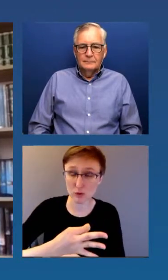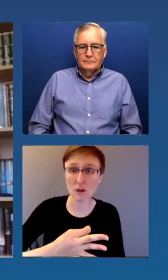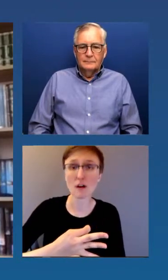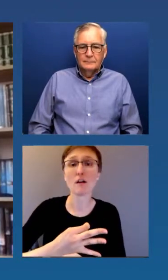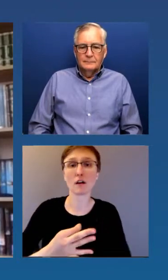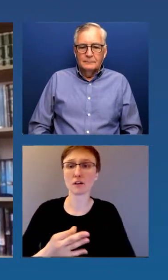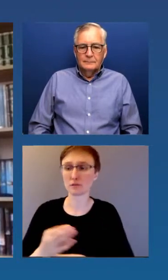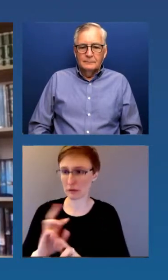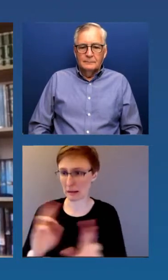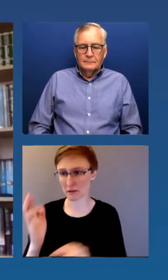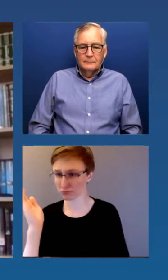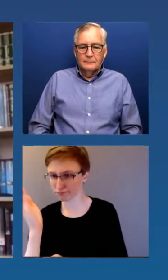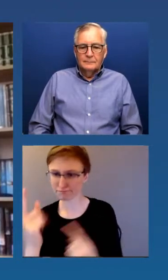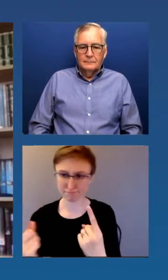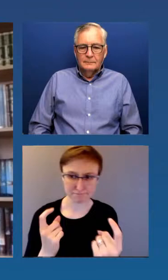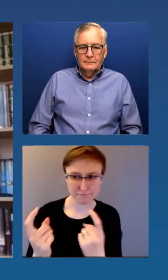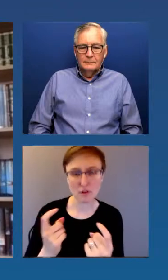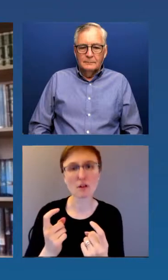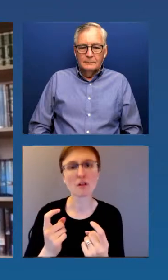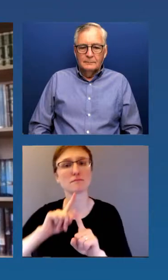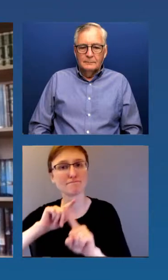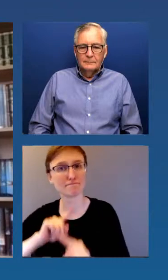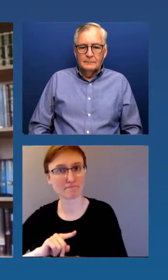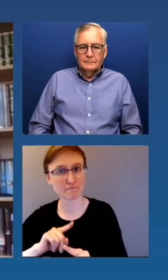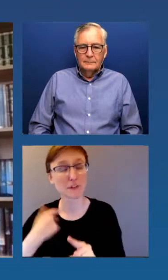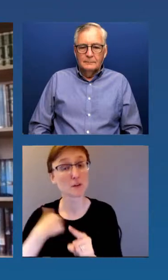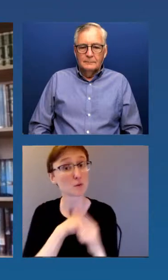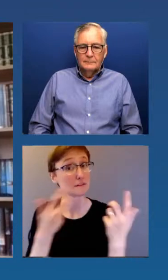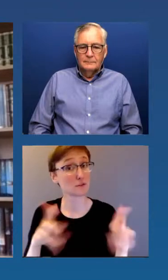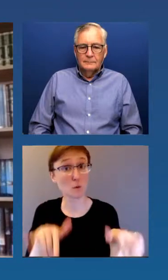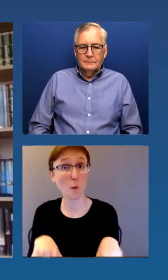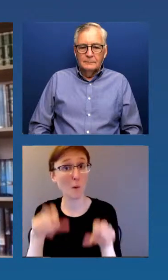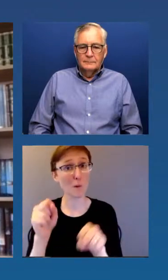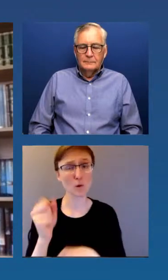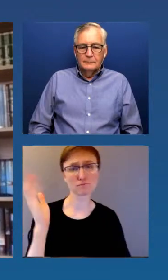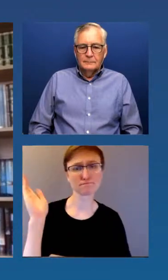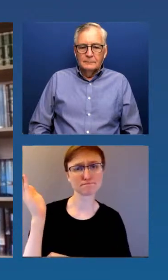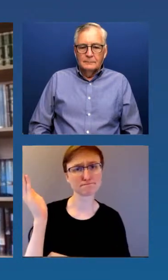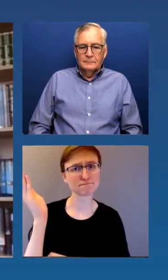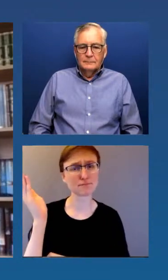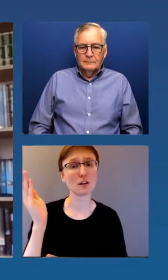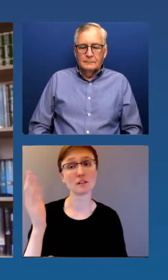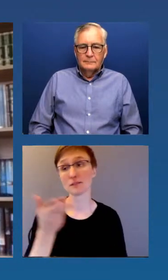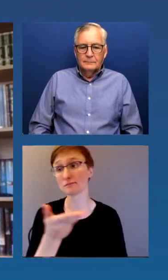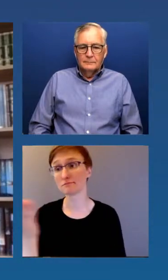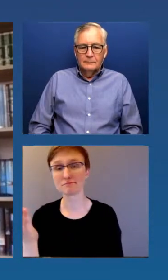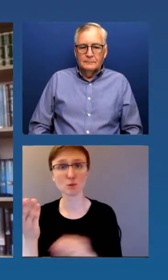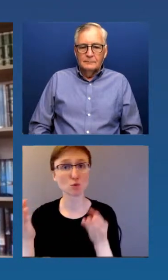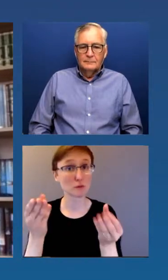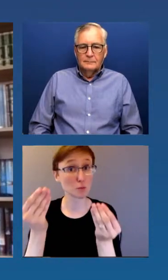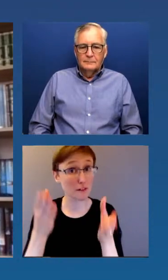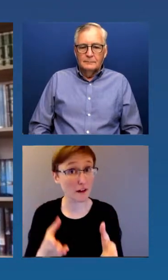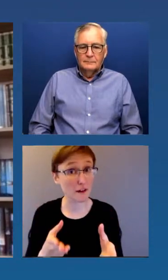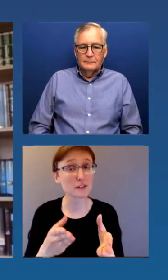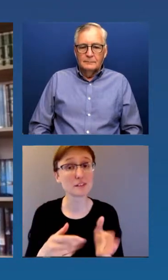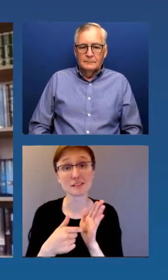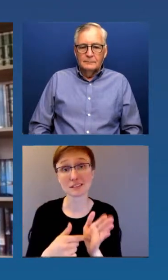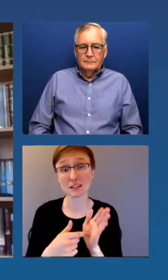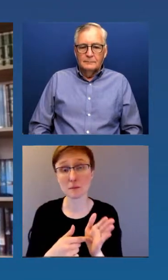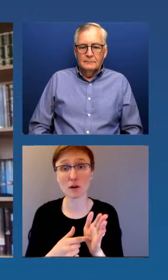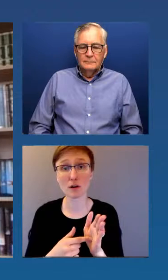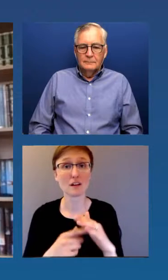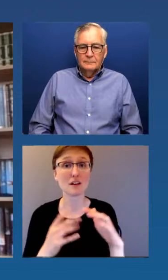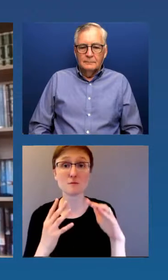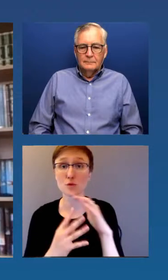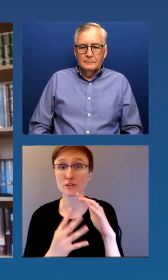about vaccines. We've hosted Vaccine 101 presentations to other service providers and frontline workers, such as settlement agencies and